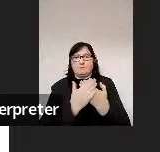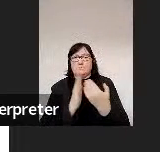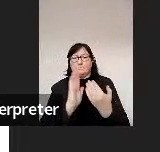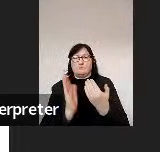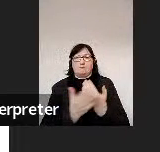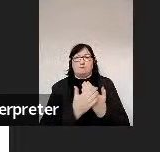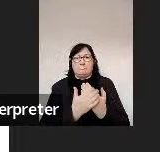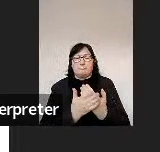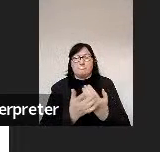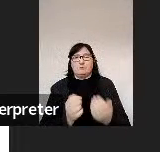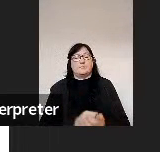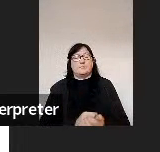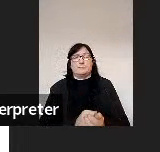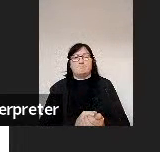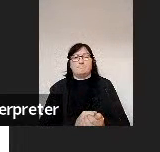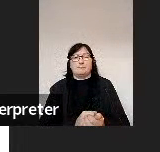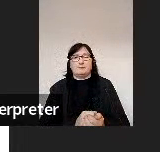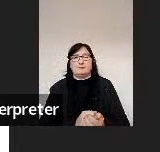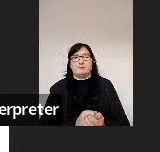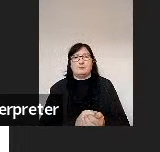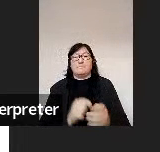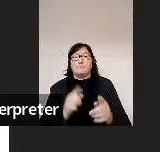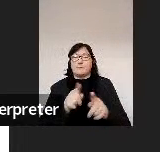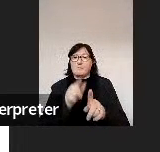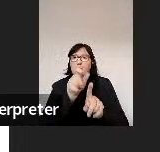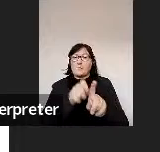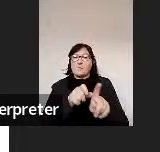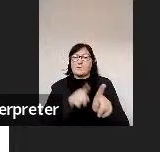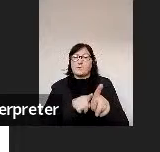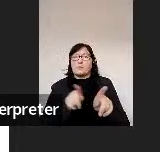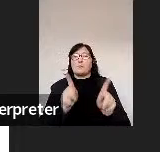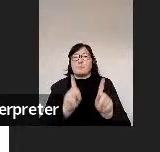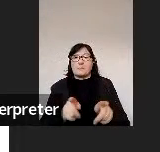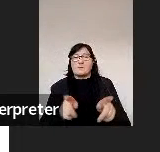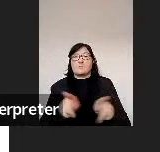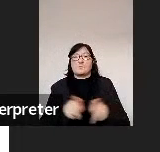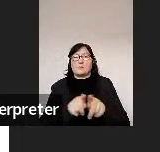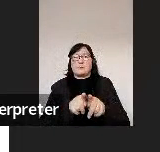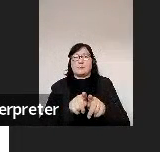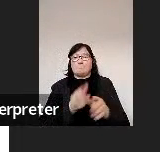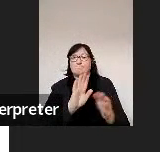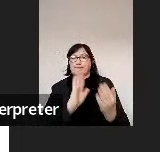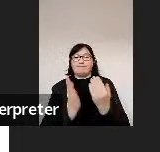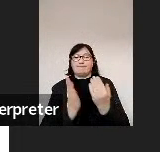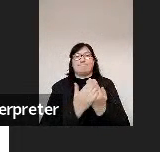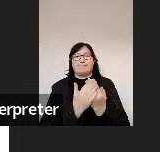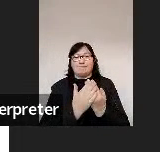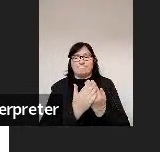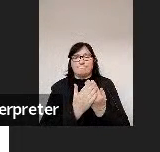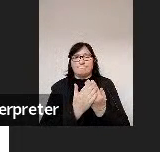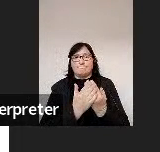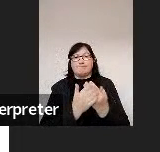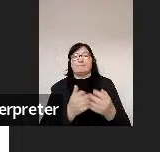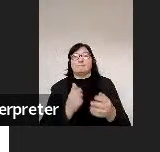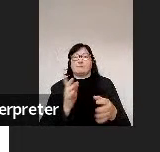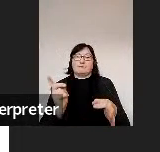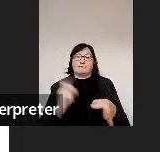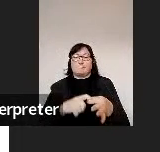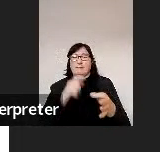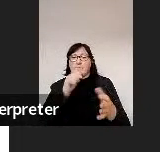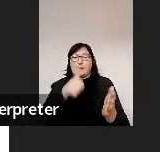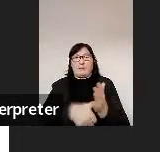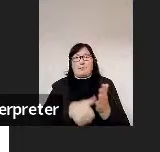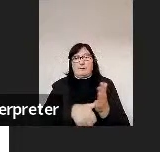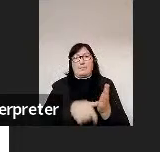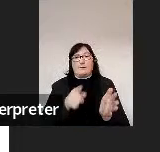is that the applicant must also attach the onboarding letter as an additional document in order for SARS